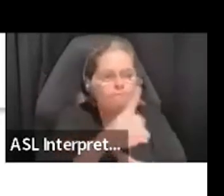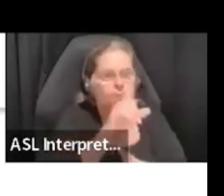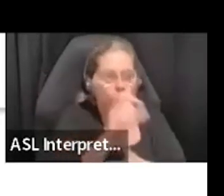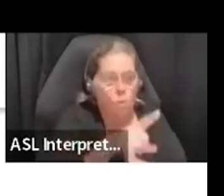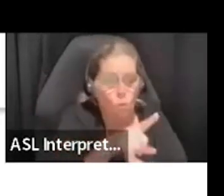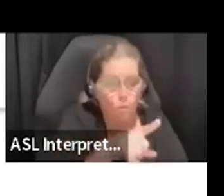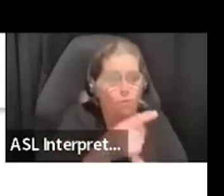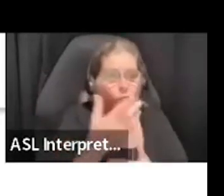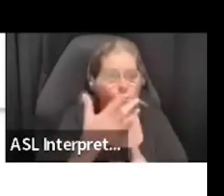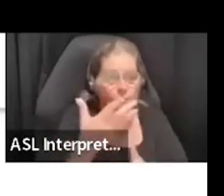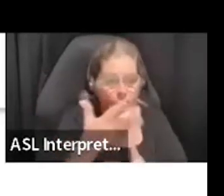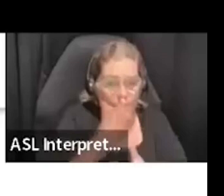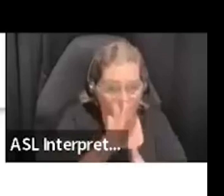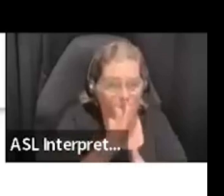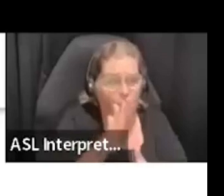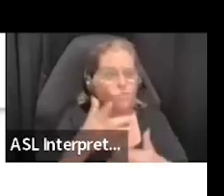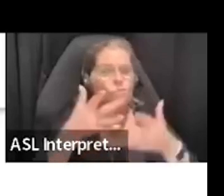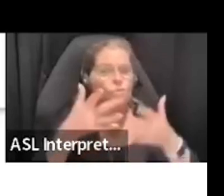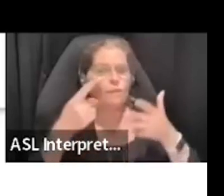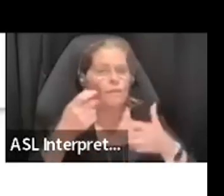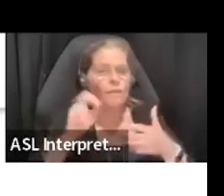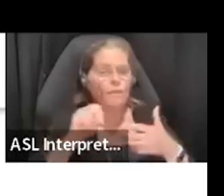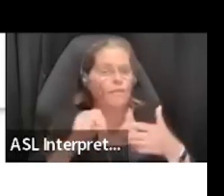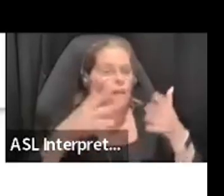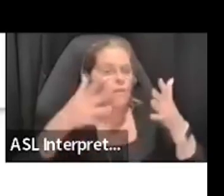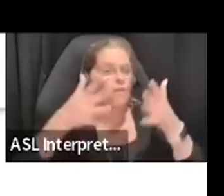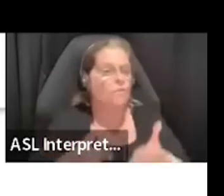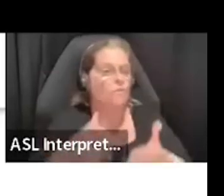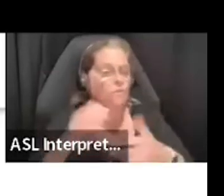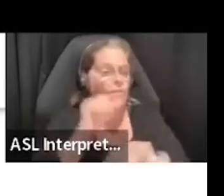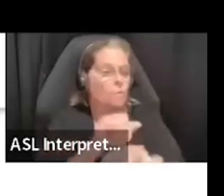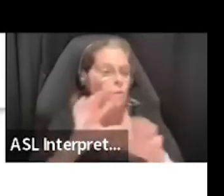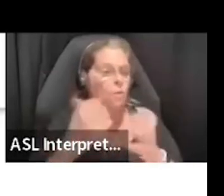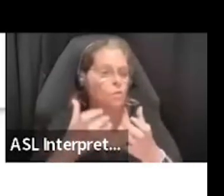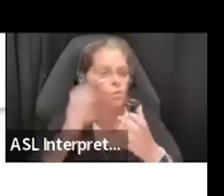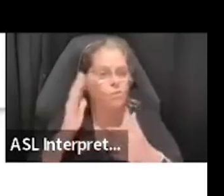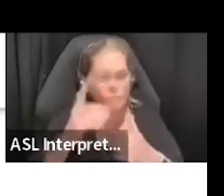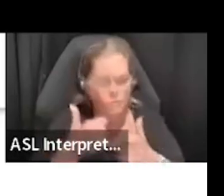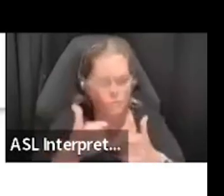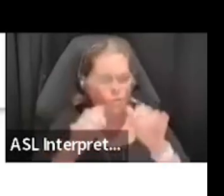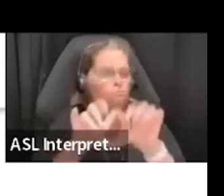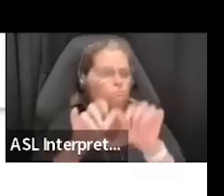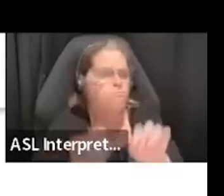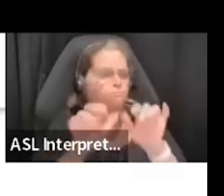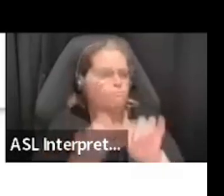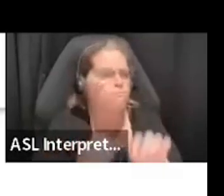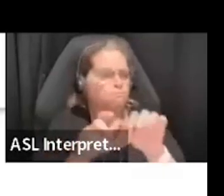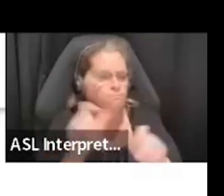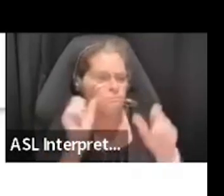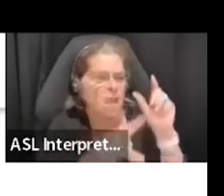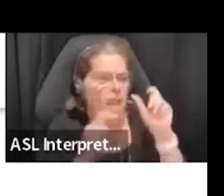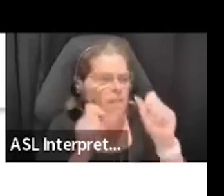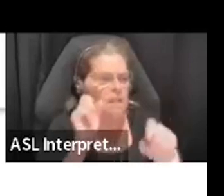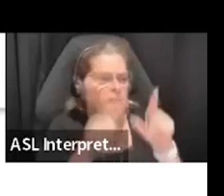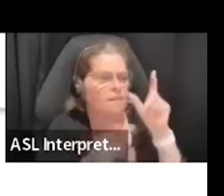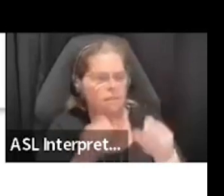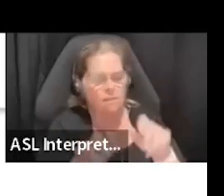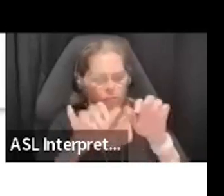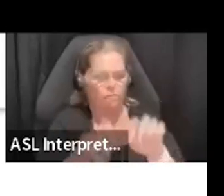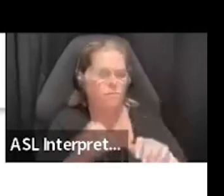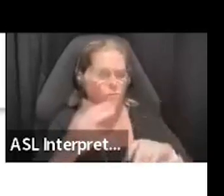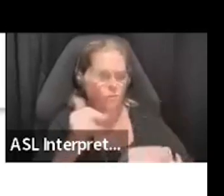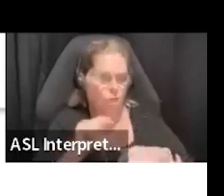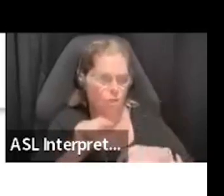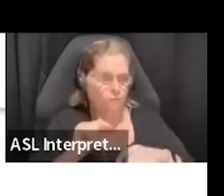leave time for the rest of the working group through the chat, to ask questions of the panelists as